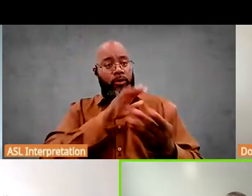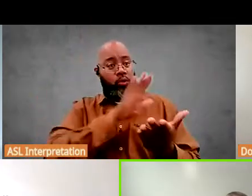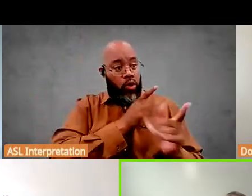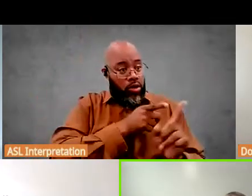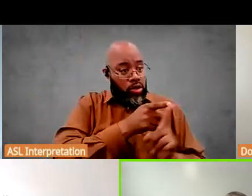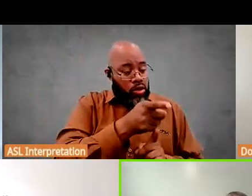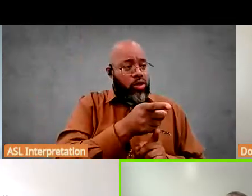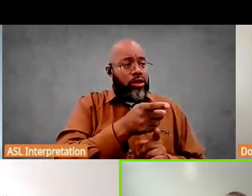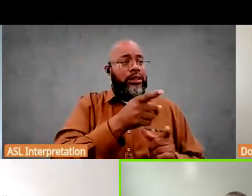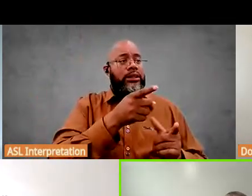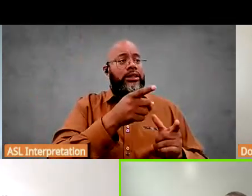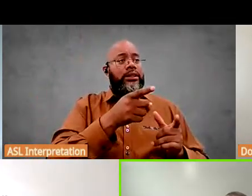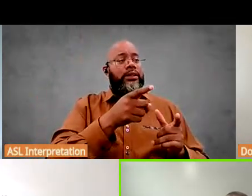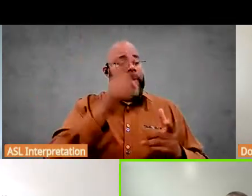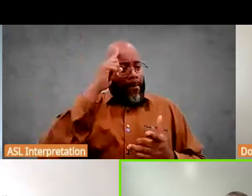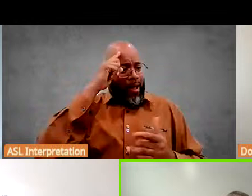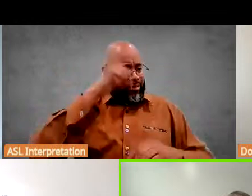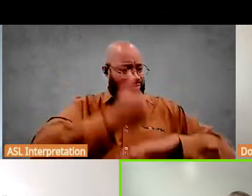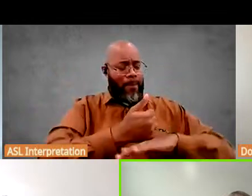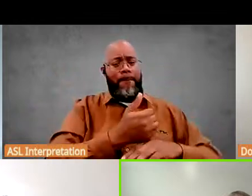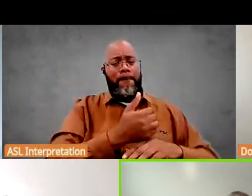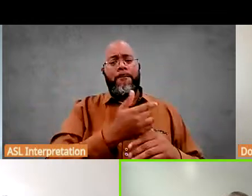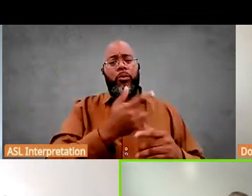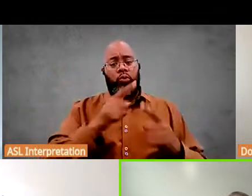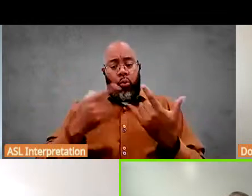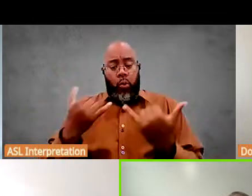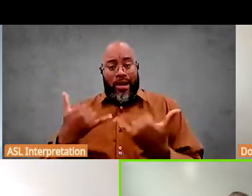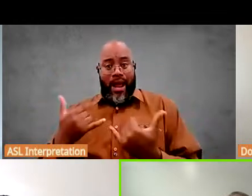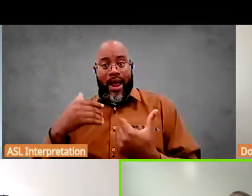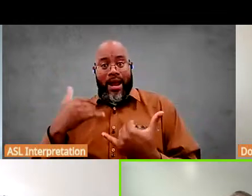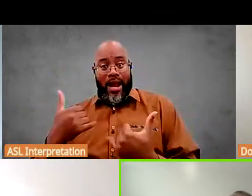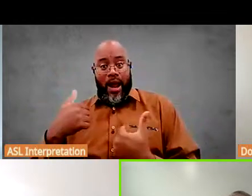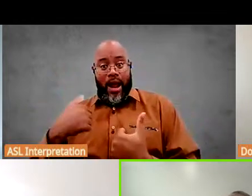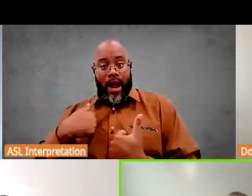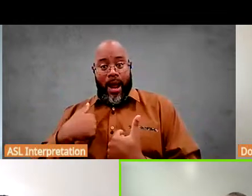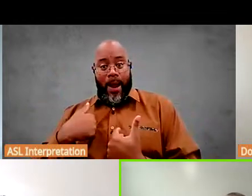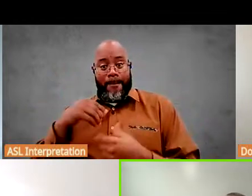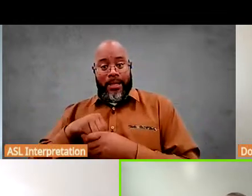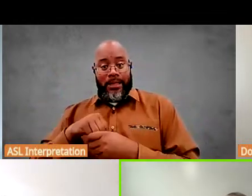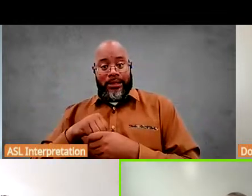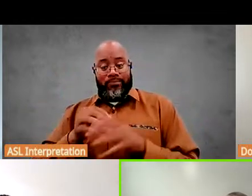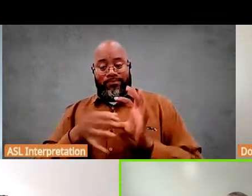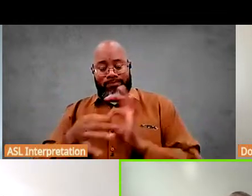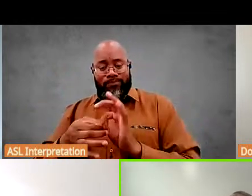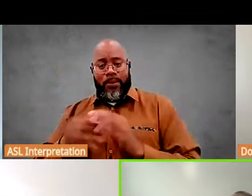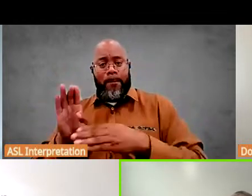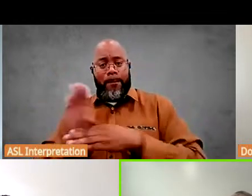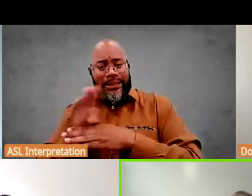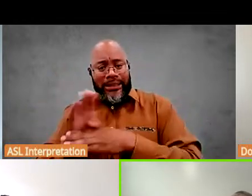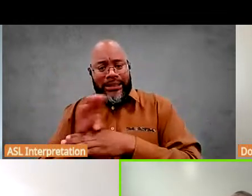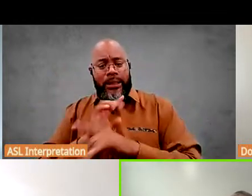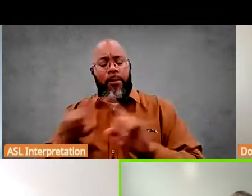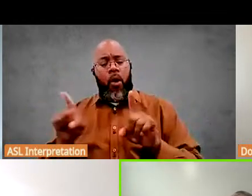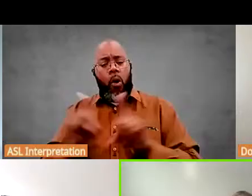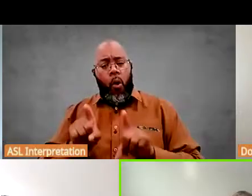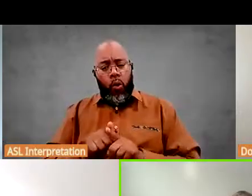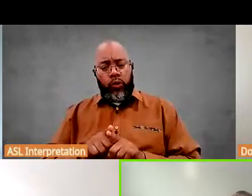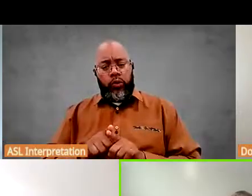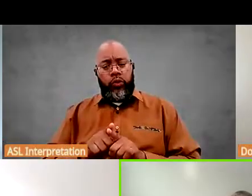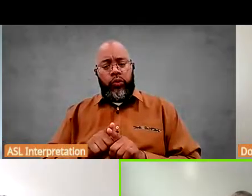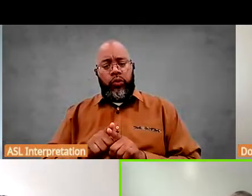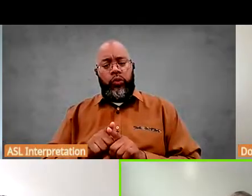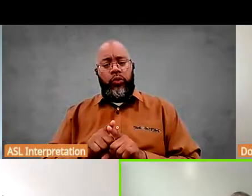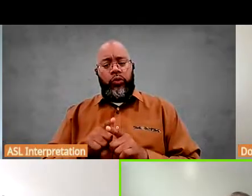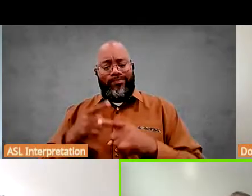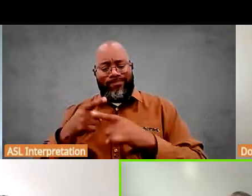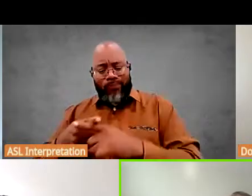being academically minded to being what I am now, which is now at the bridge of entrepreneurship, but also at the bridge of like what